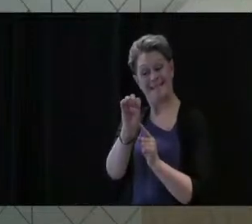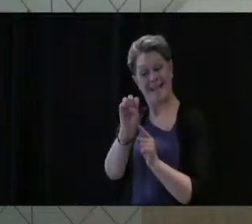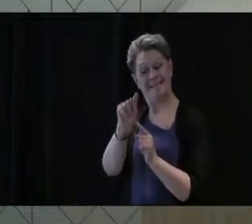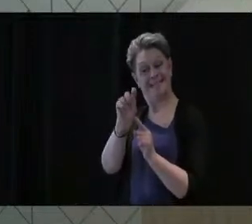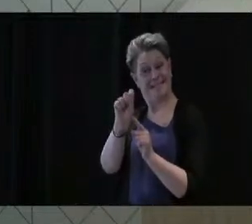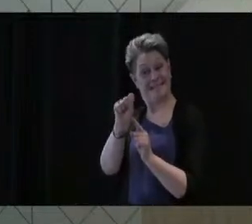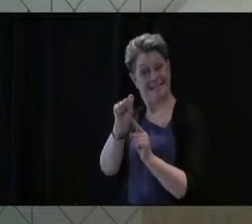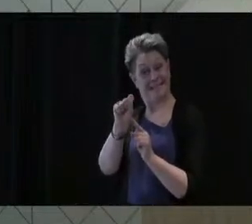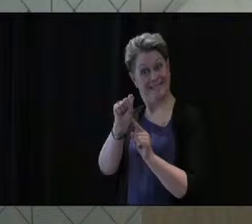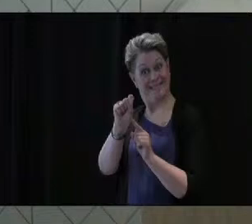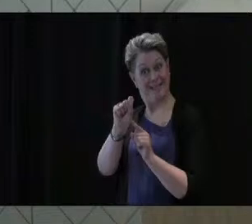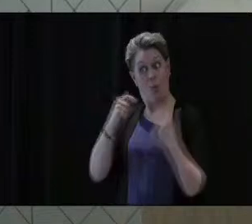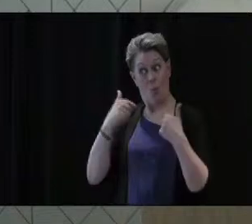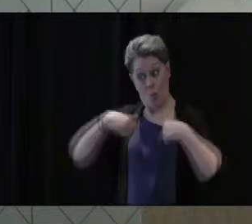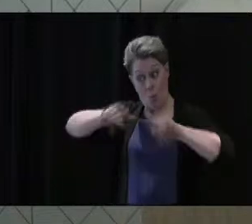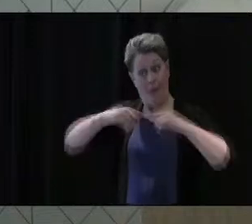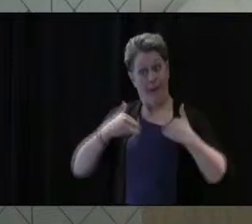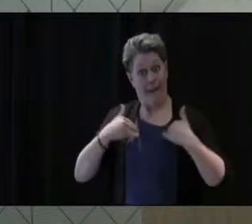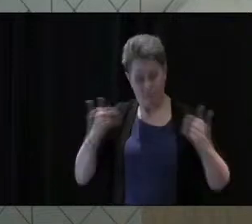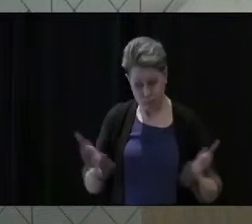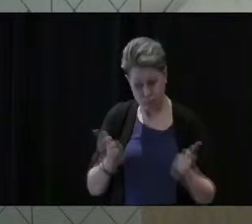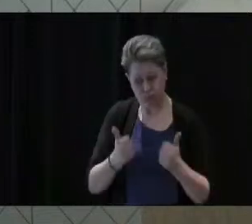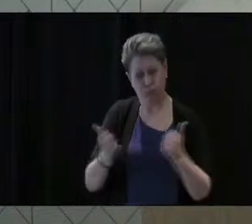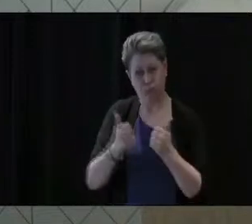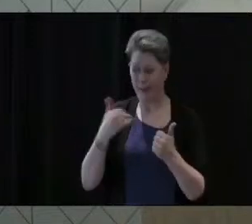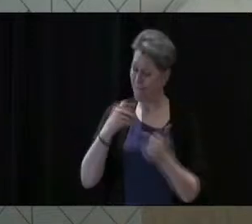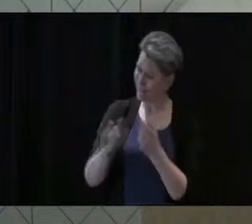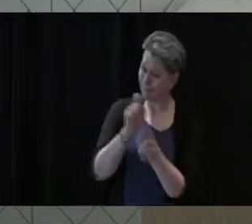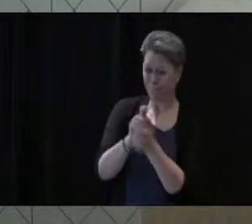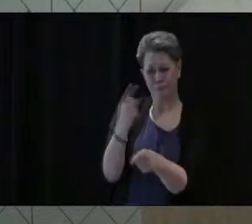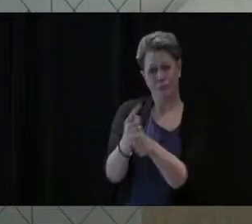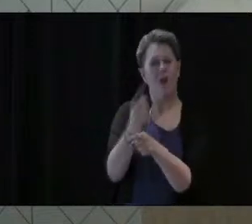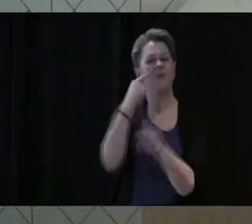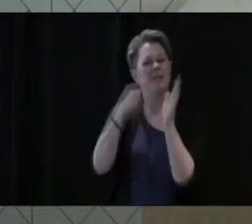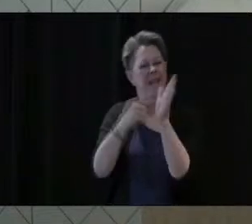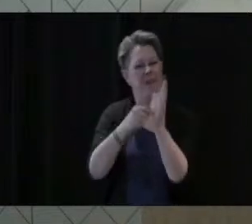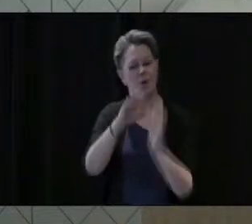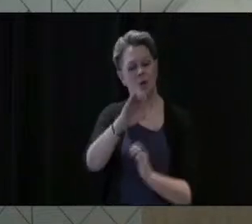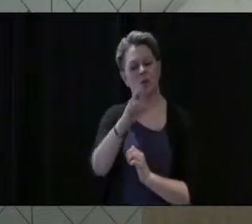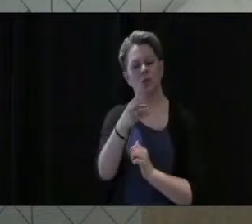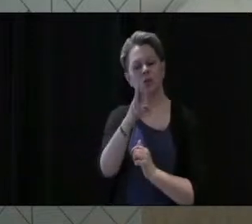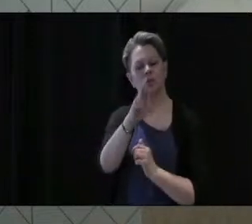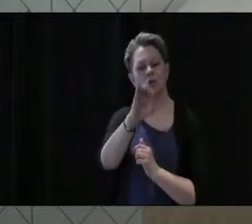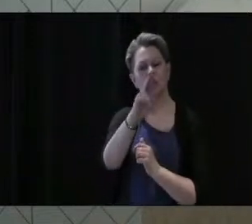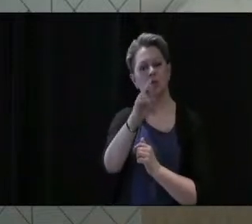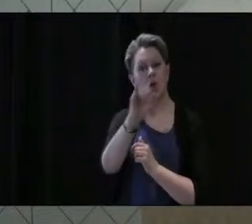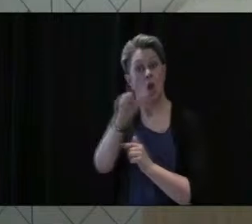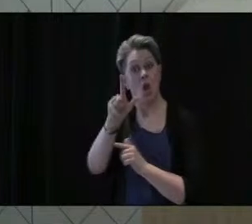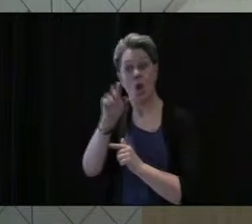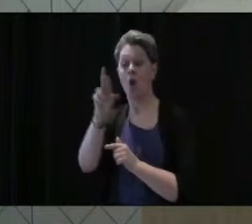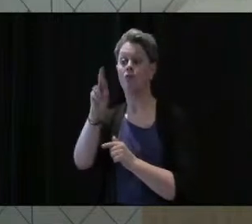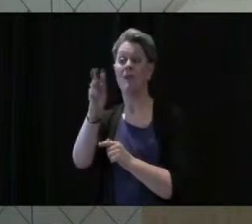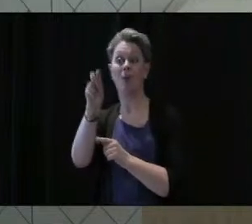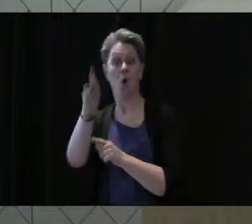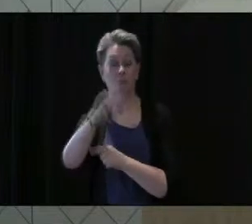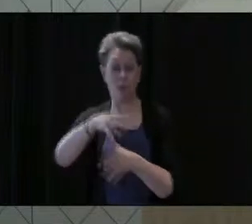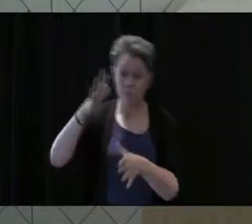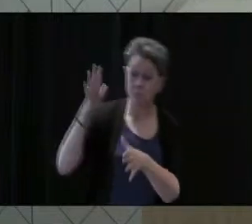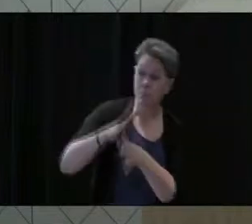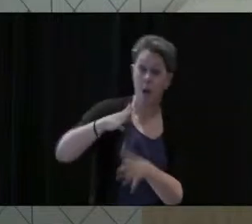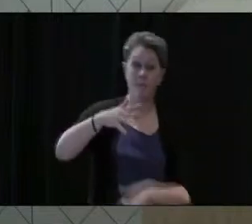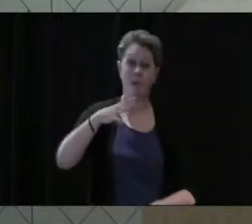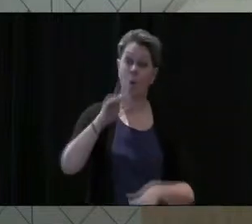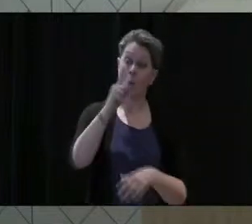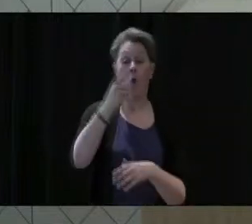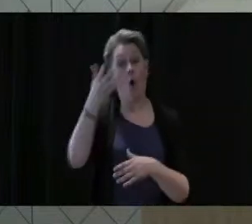exactly the right assets. The Churchill River is among the top five river systems in the world,